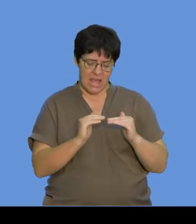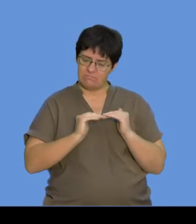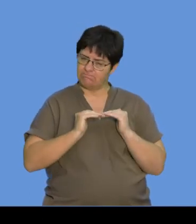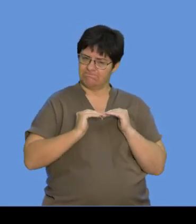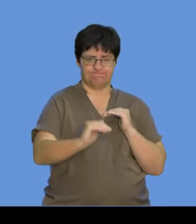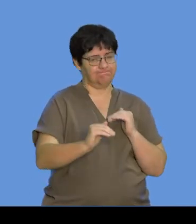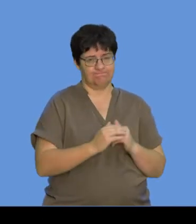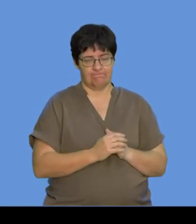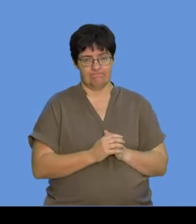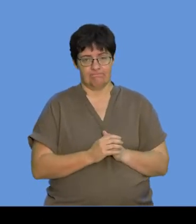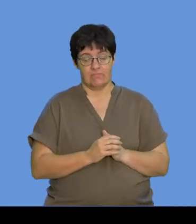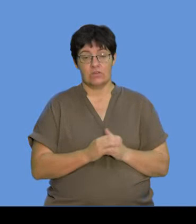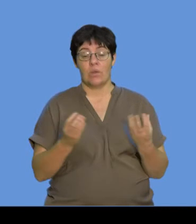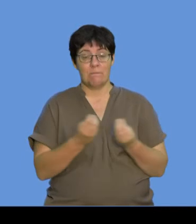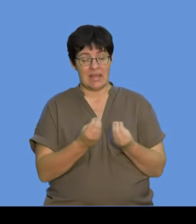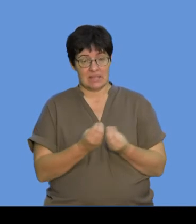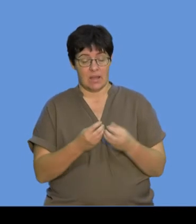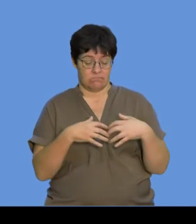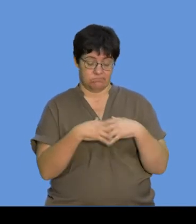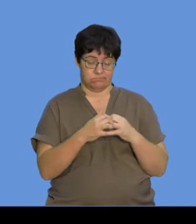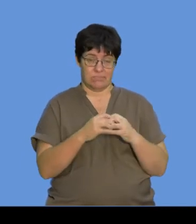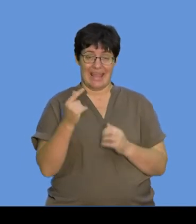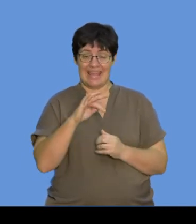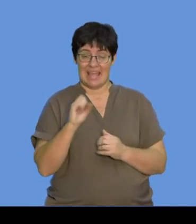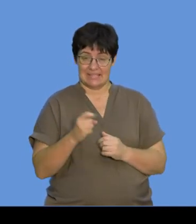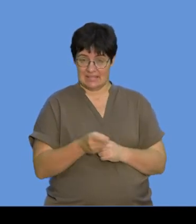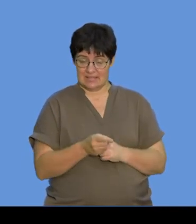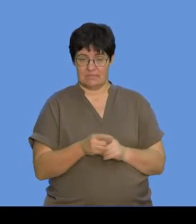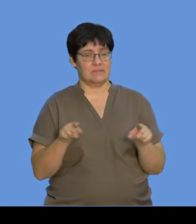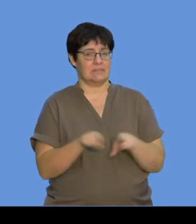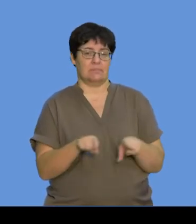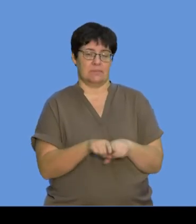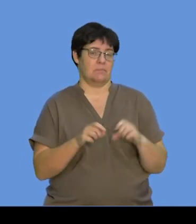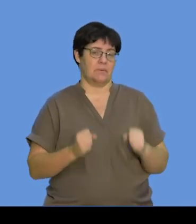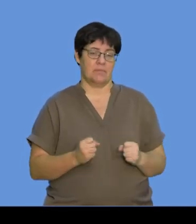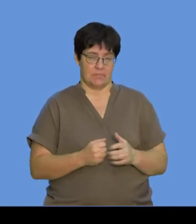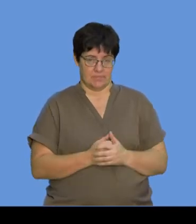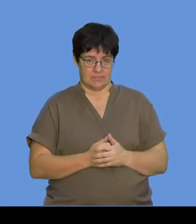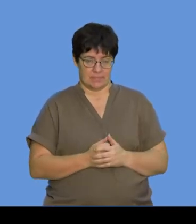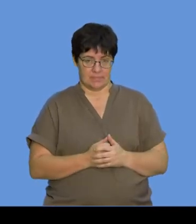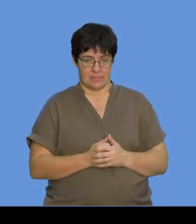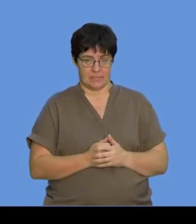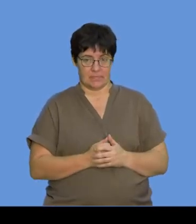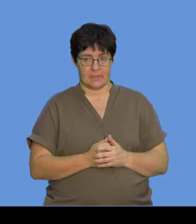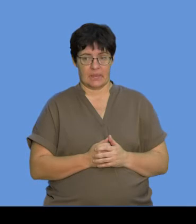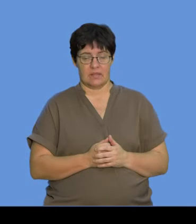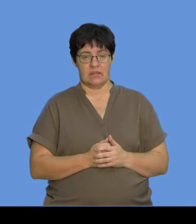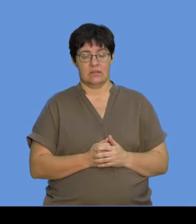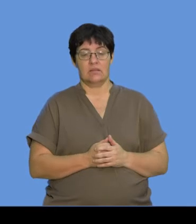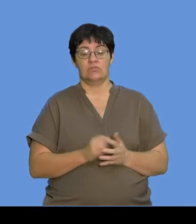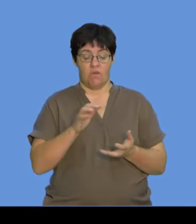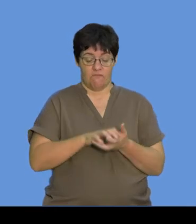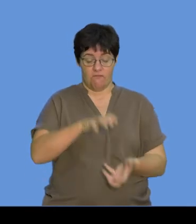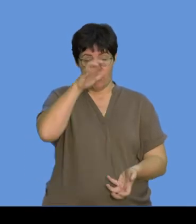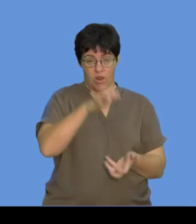that makes up a gaseous substance is the same. It's constant, which is the mass. So the volume of the sample can change depending